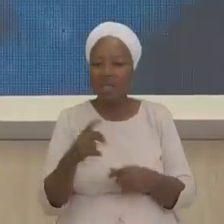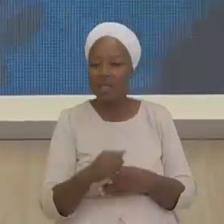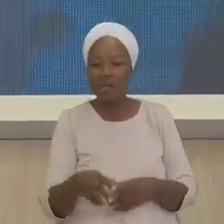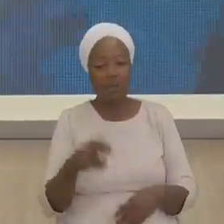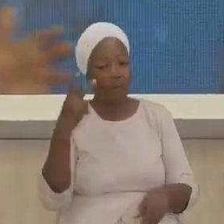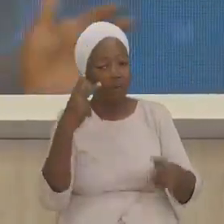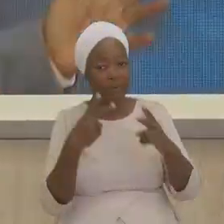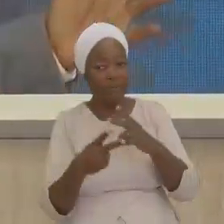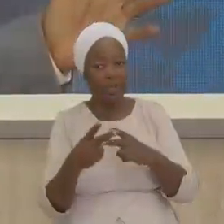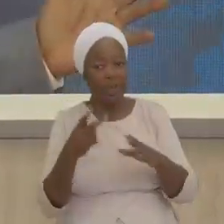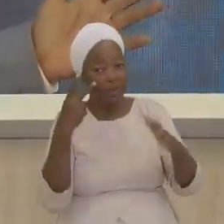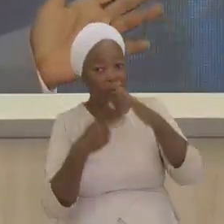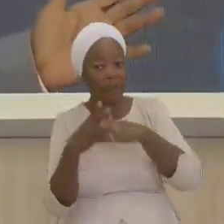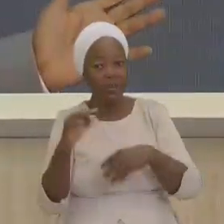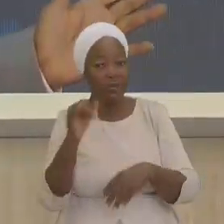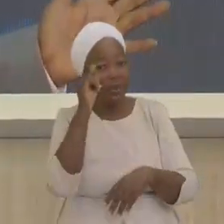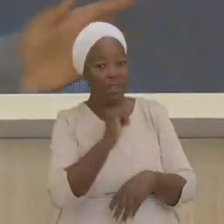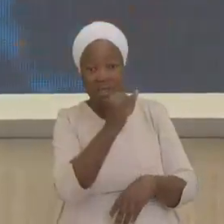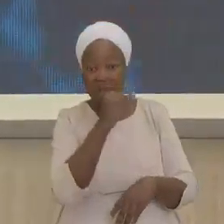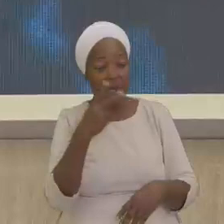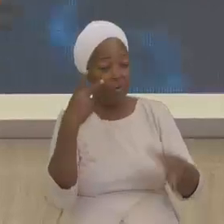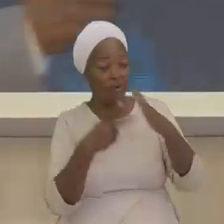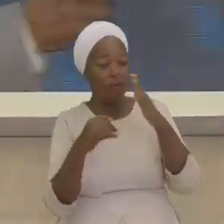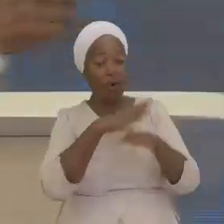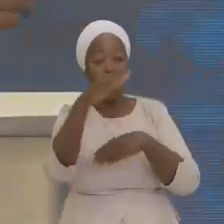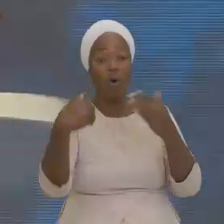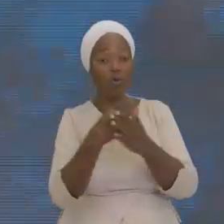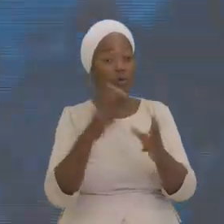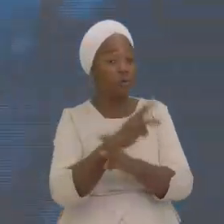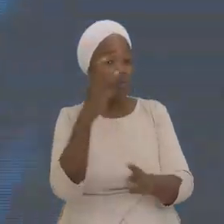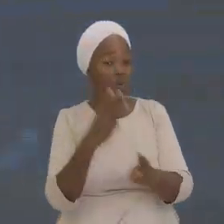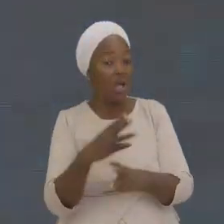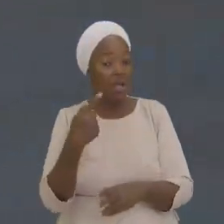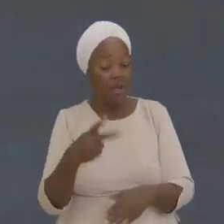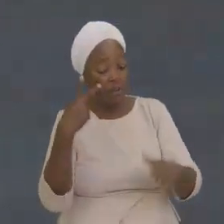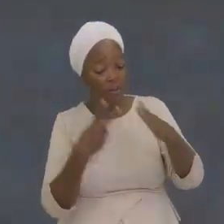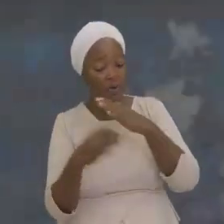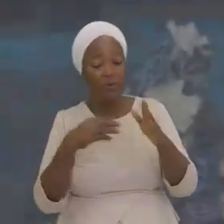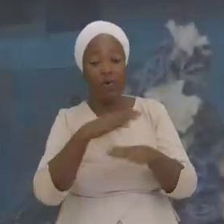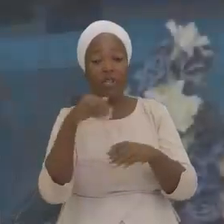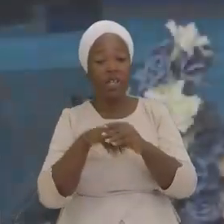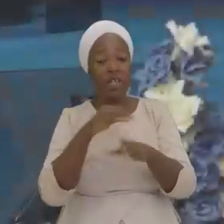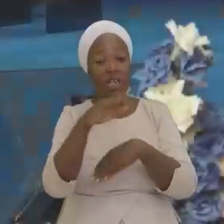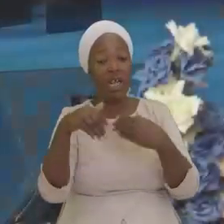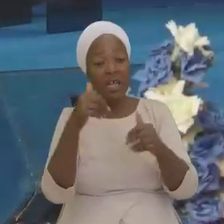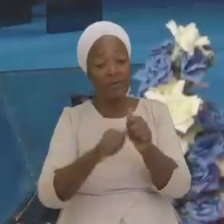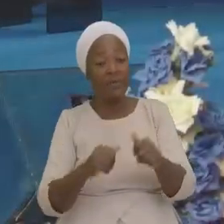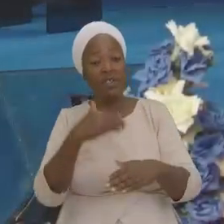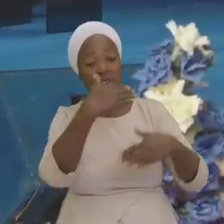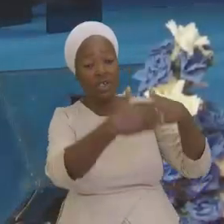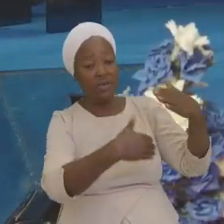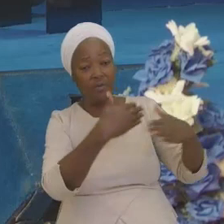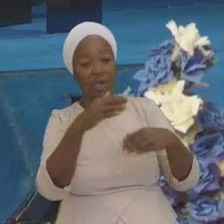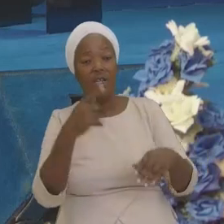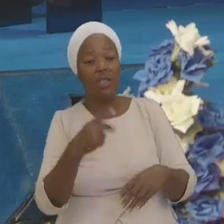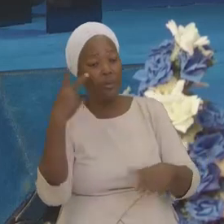The prophet of all the world. The prophet in every generation. The prophet